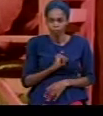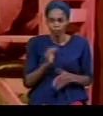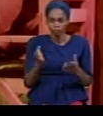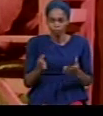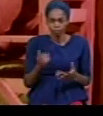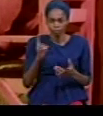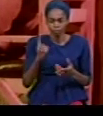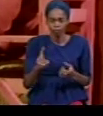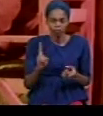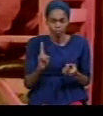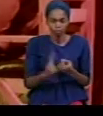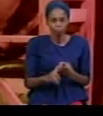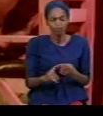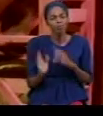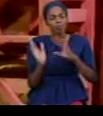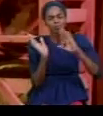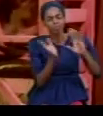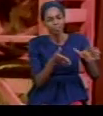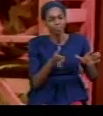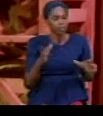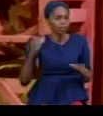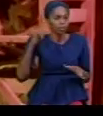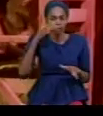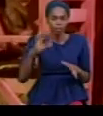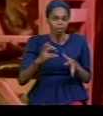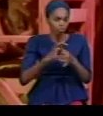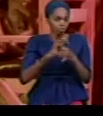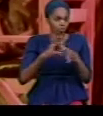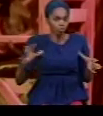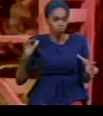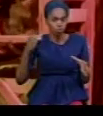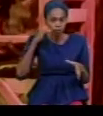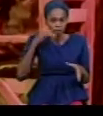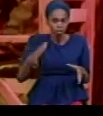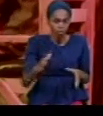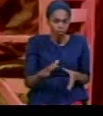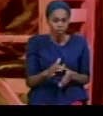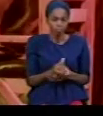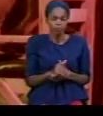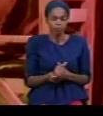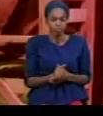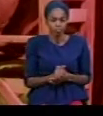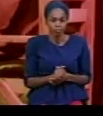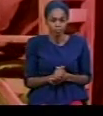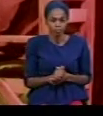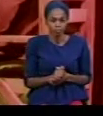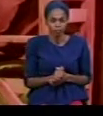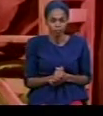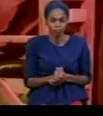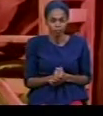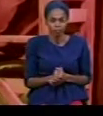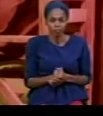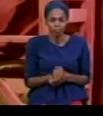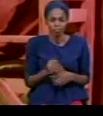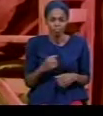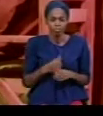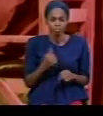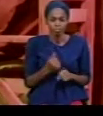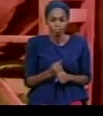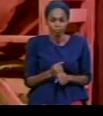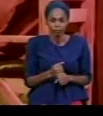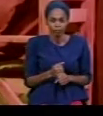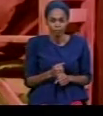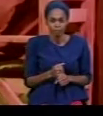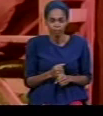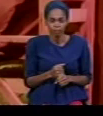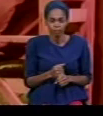Release her. And ensure not even a single scratch is found on her. I knew it.